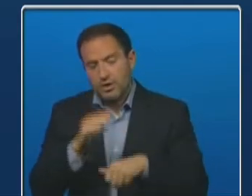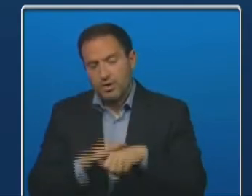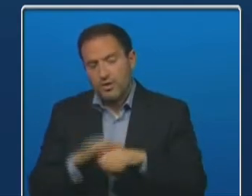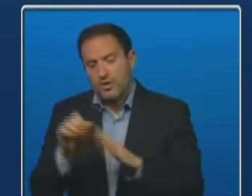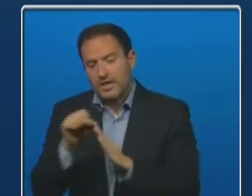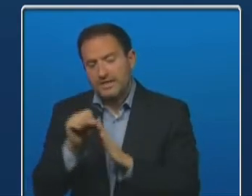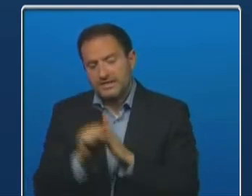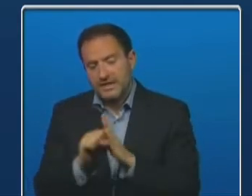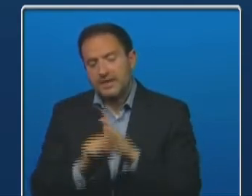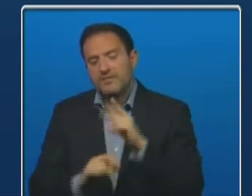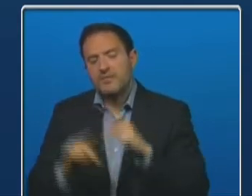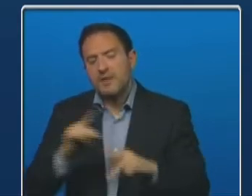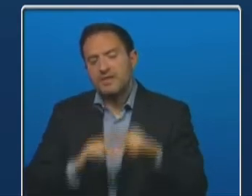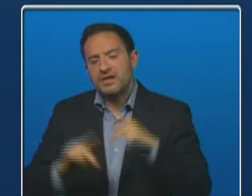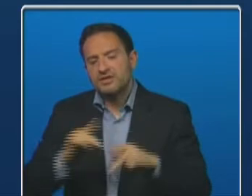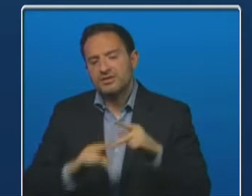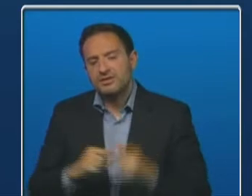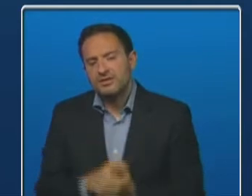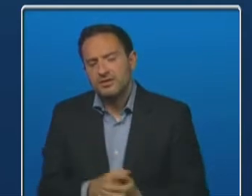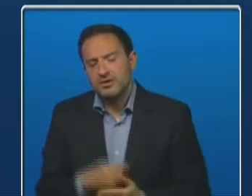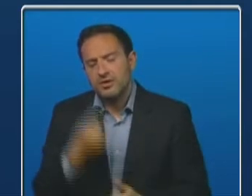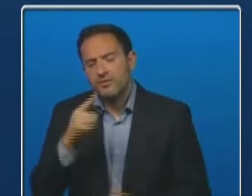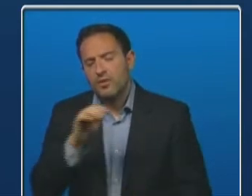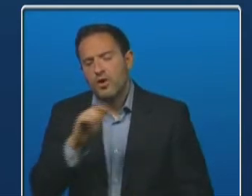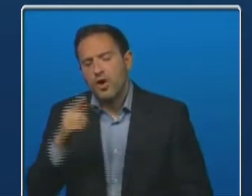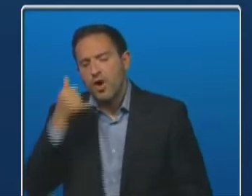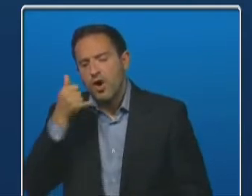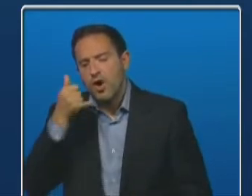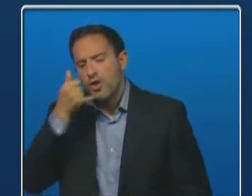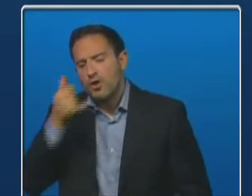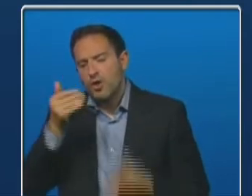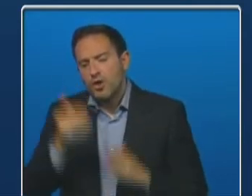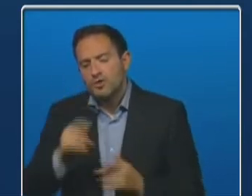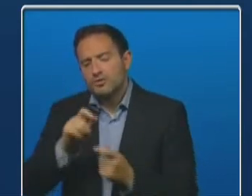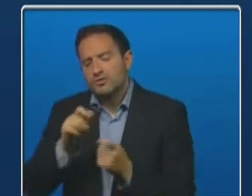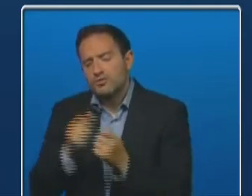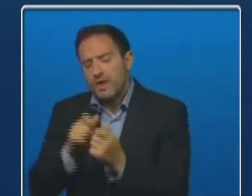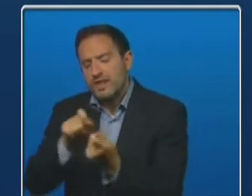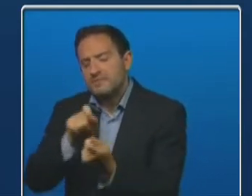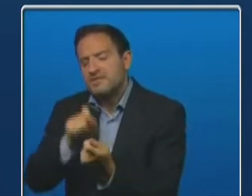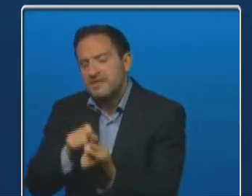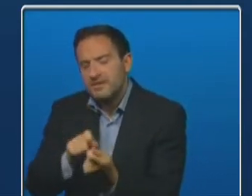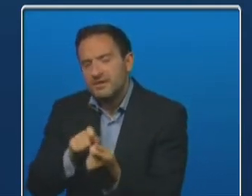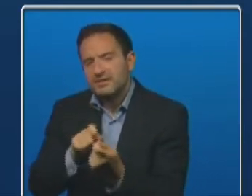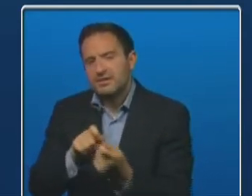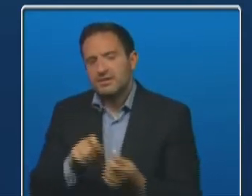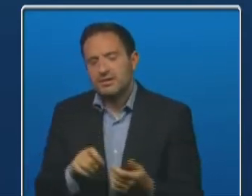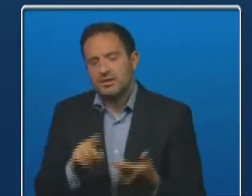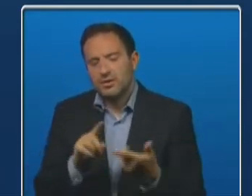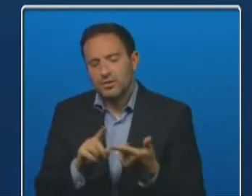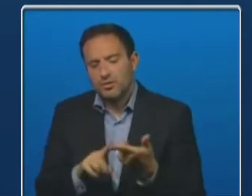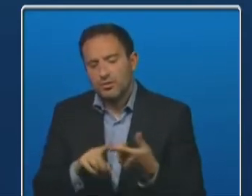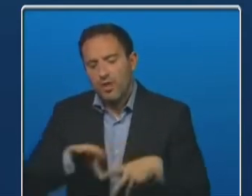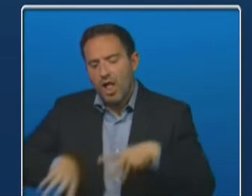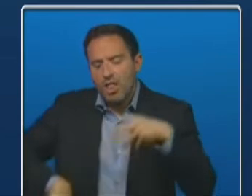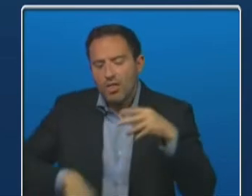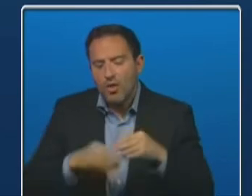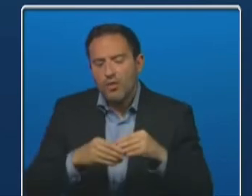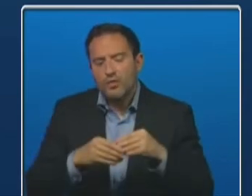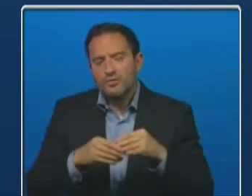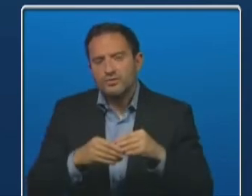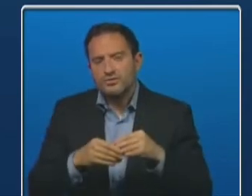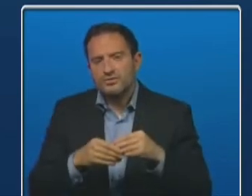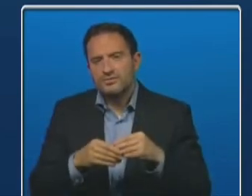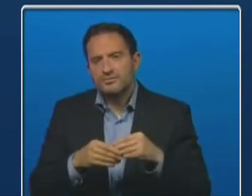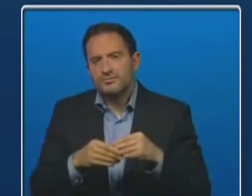population specifically. And for all the callers who are calling about specifics in relationship to totals of pop